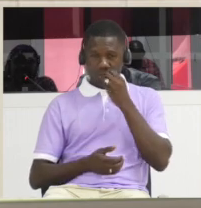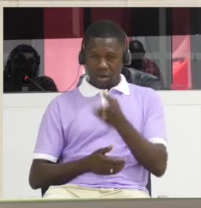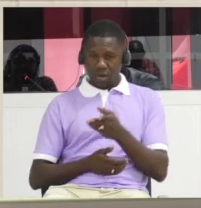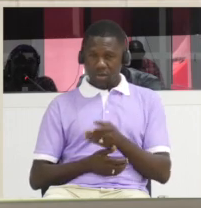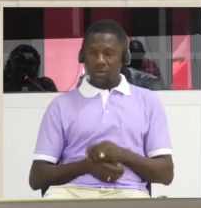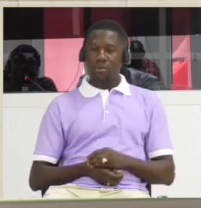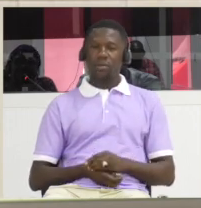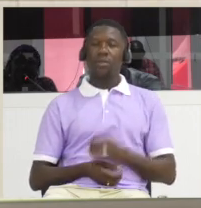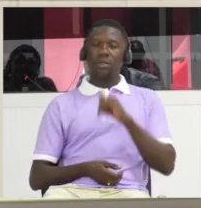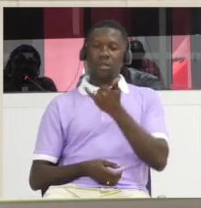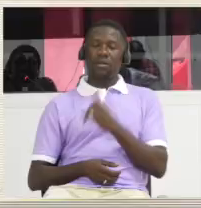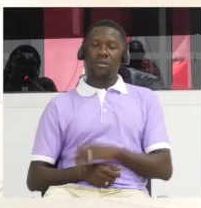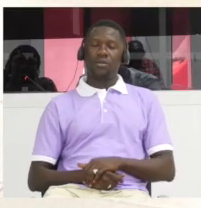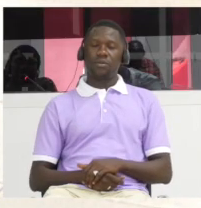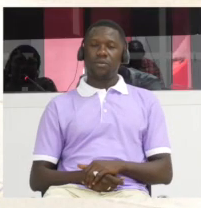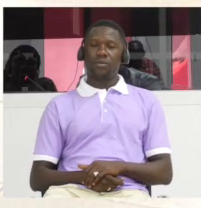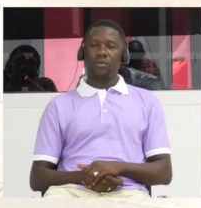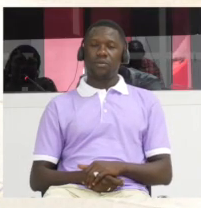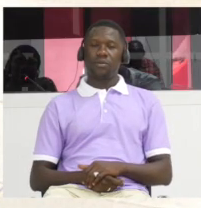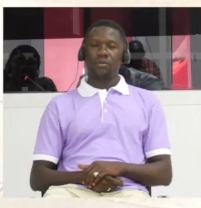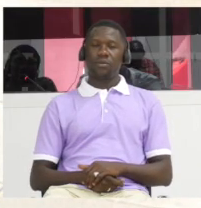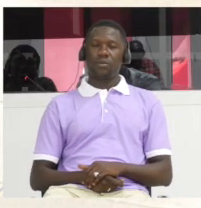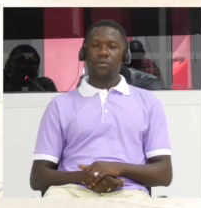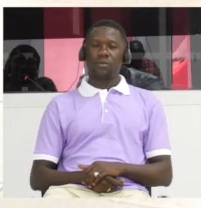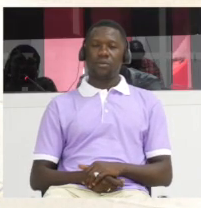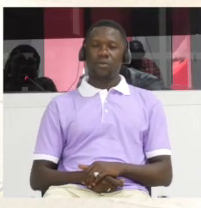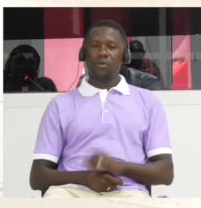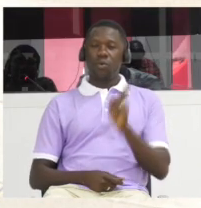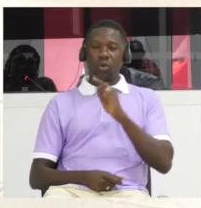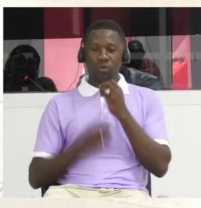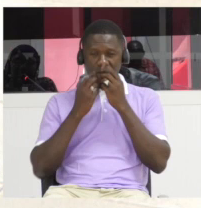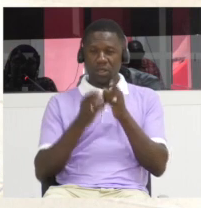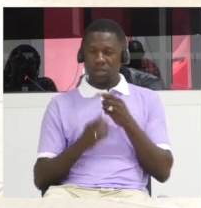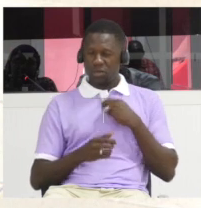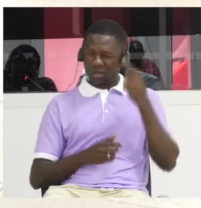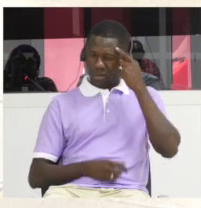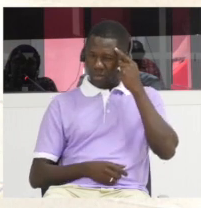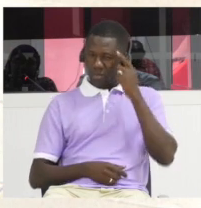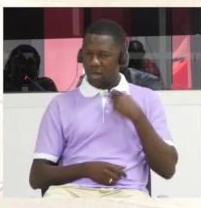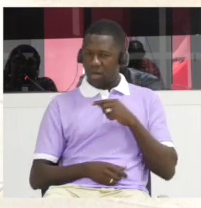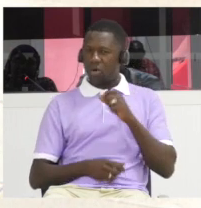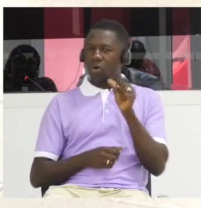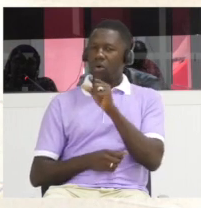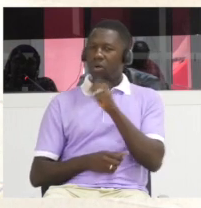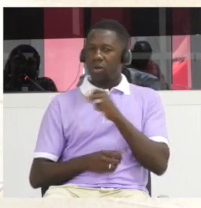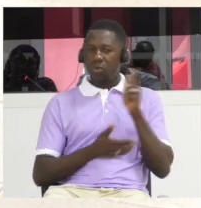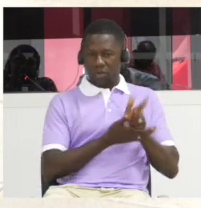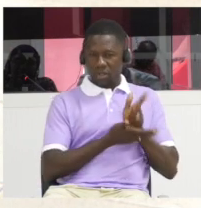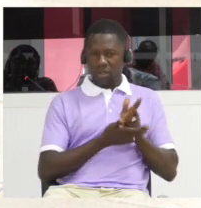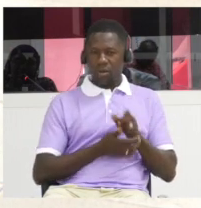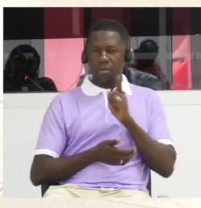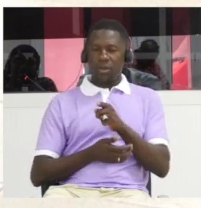do. What do you say to the suggestion by some witnesses that the